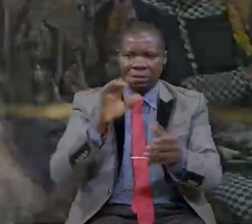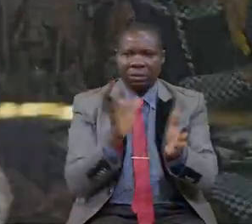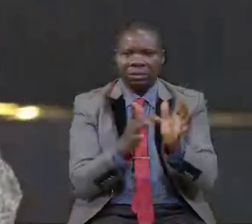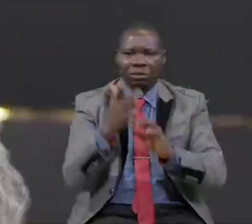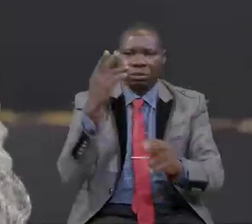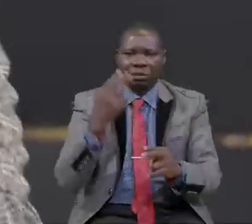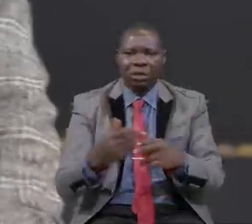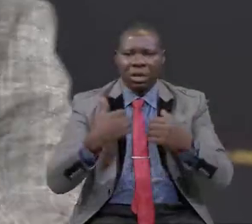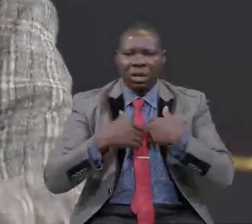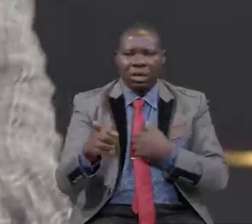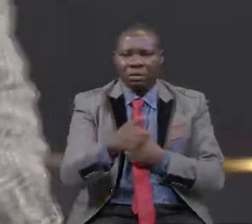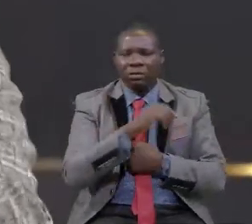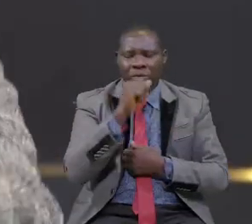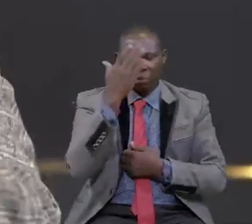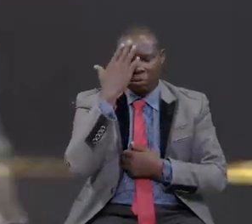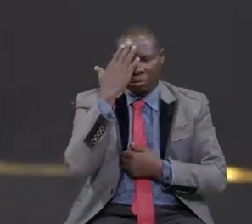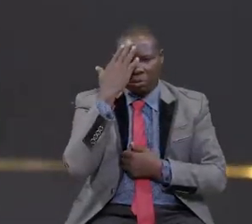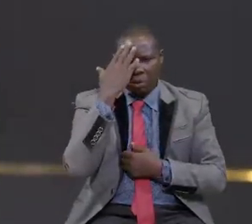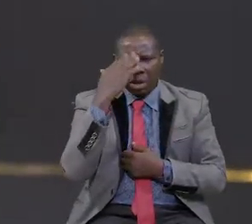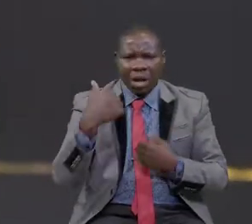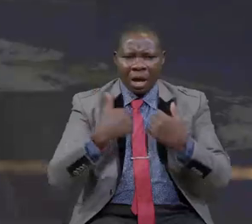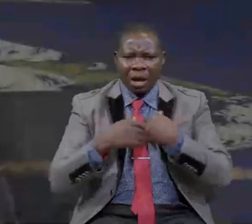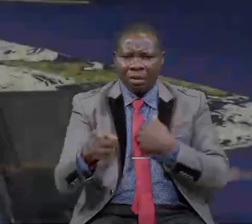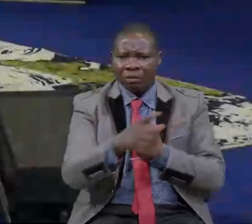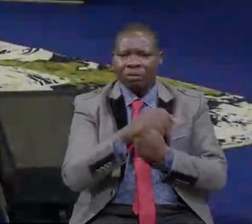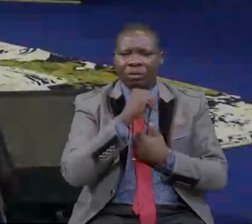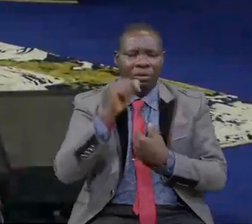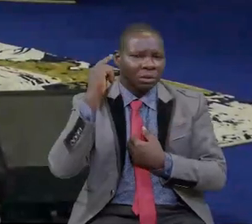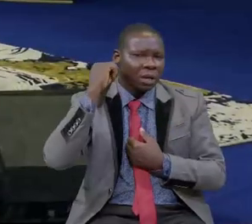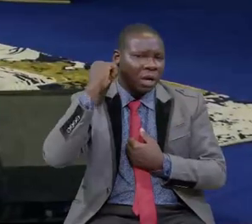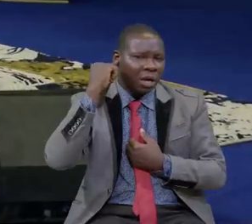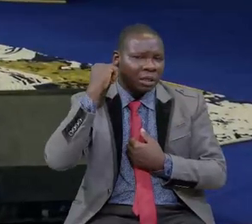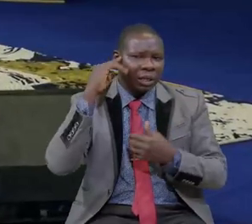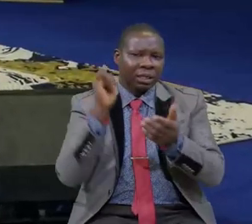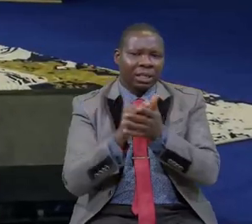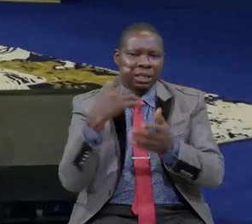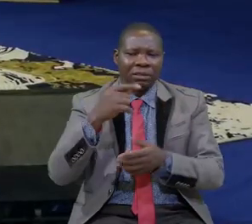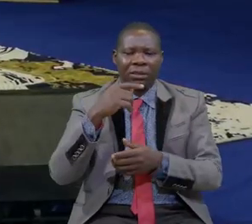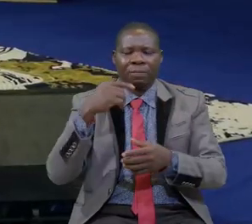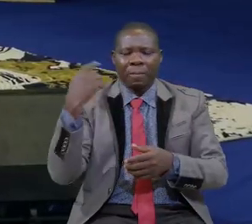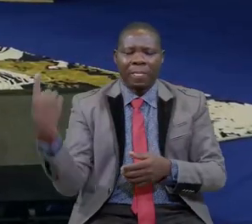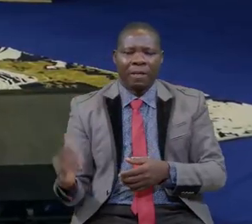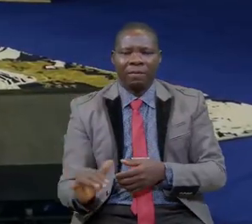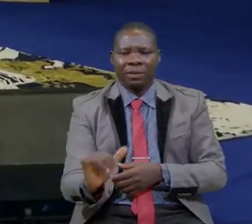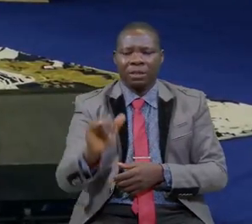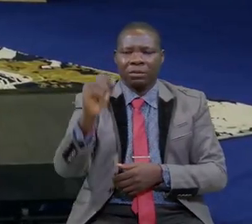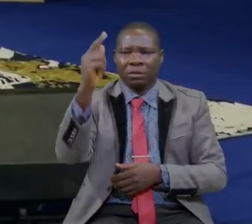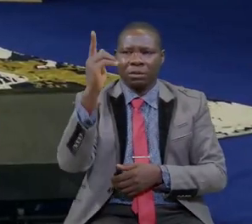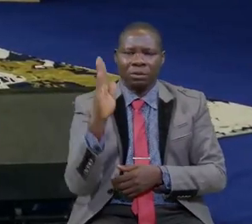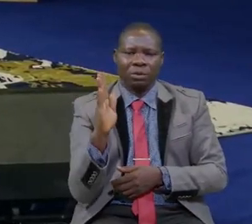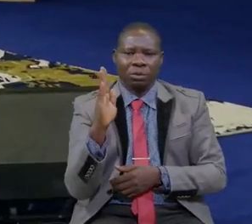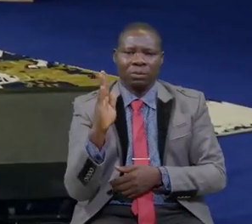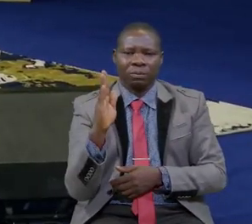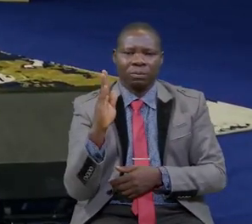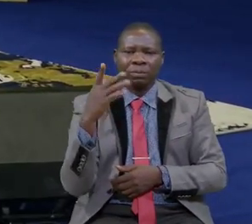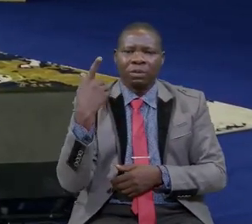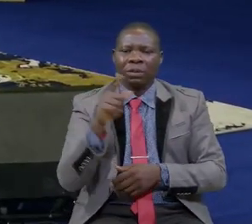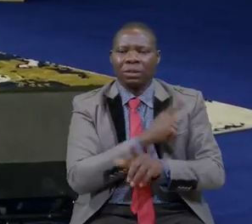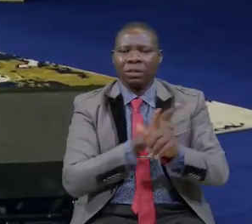known? Hast thou not heard that the everlasting God, the Lord,